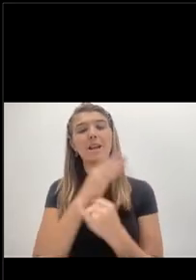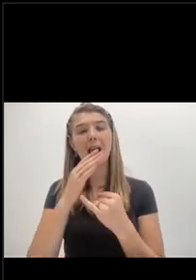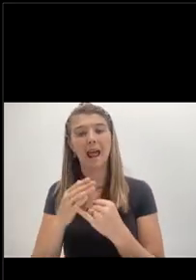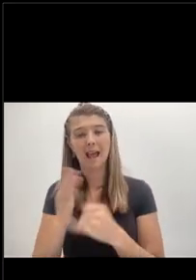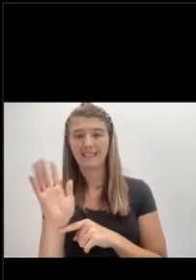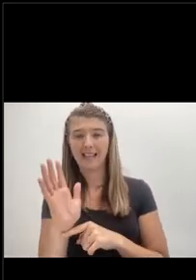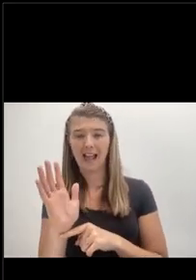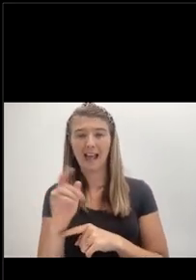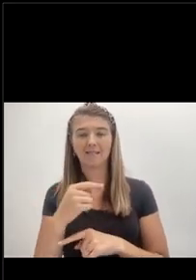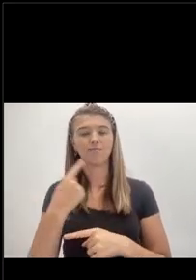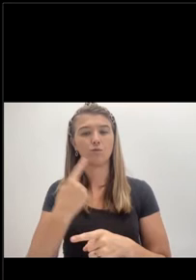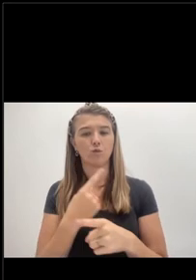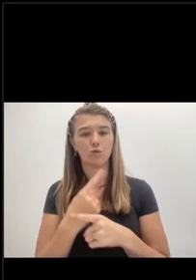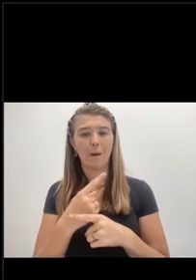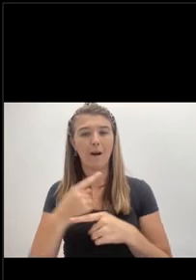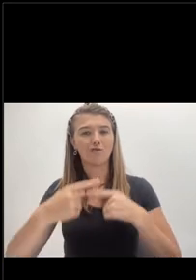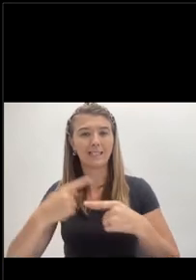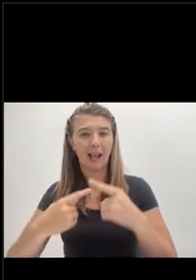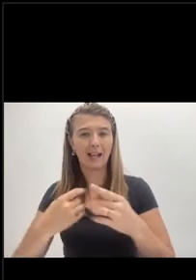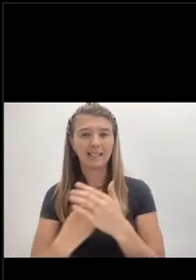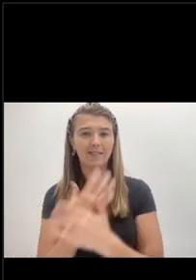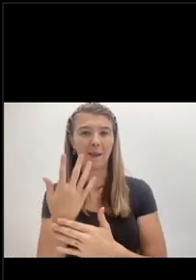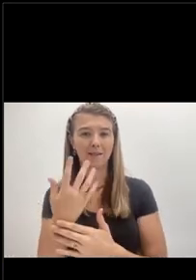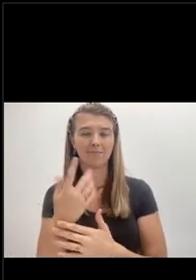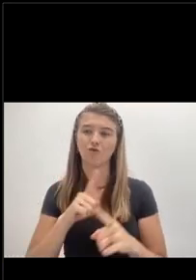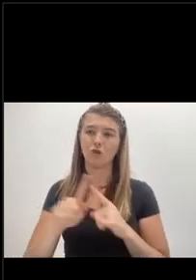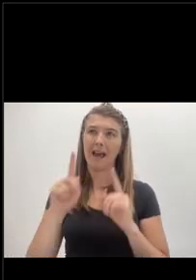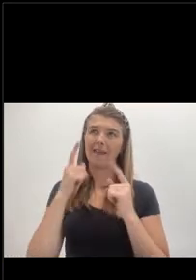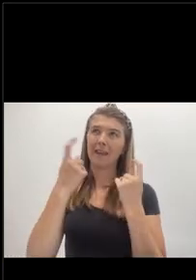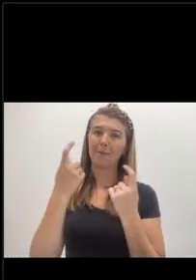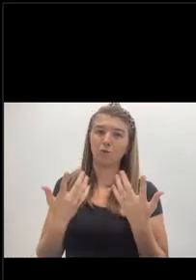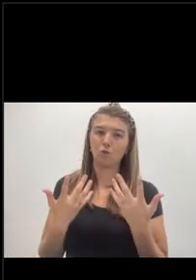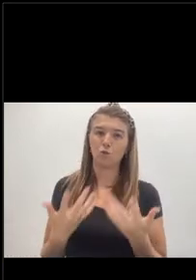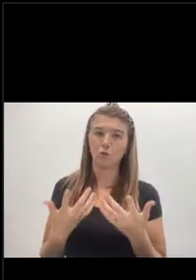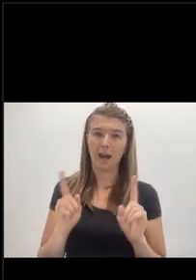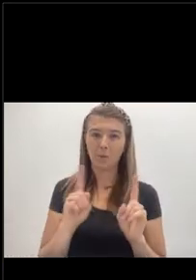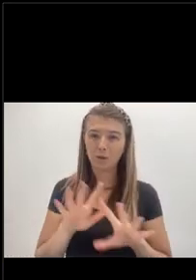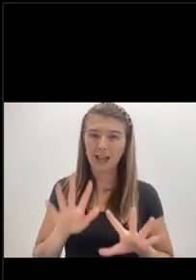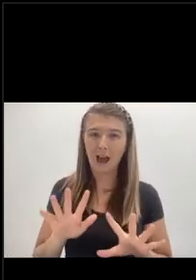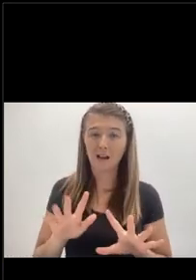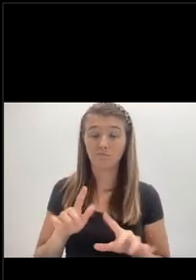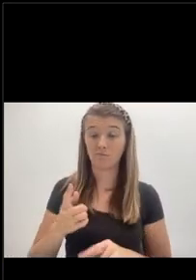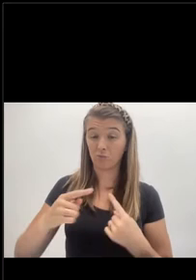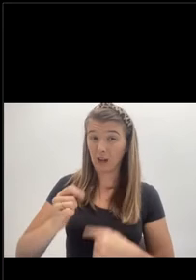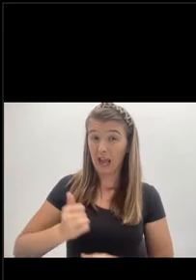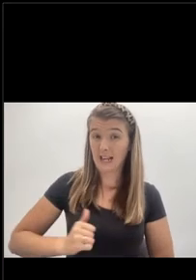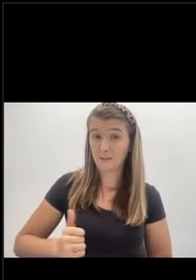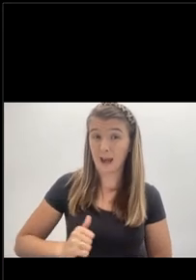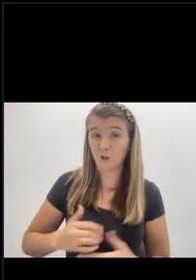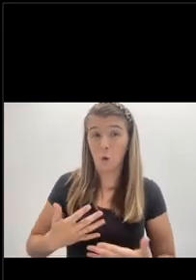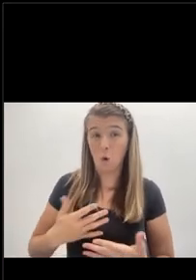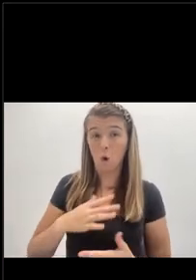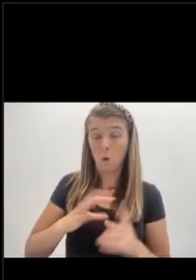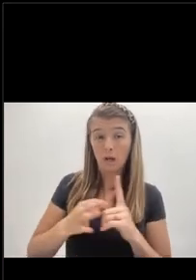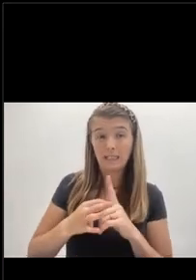recycling roadmap. So we try to look at the position we are in today versus the position we expect to be in, or what we should try to pursue over